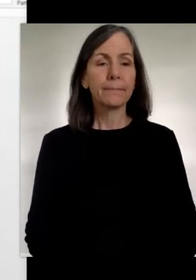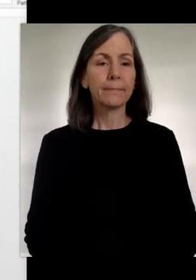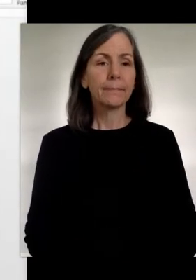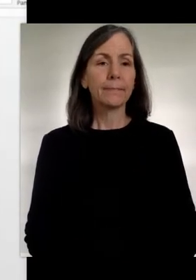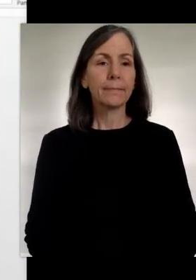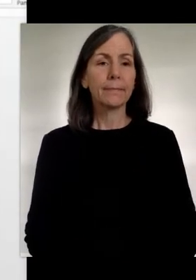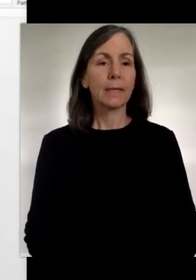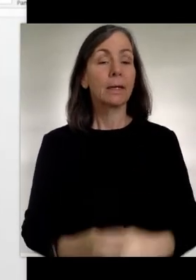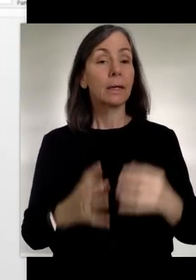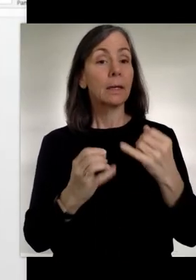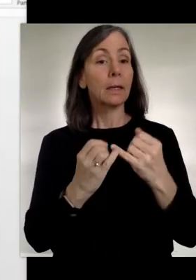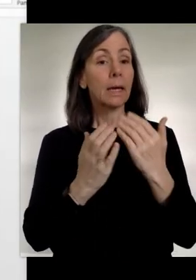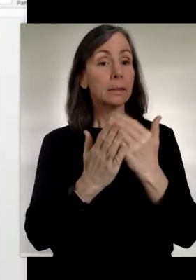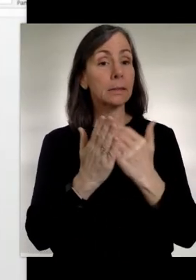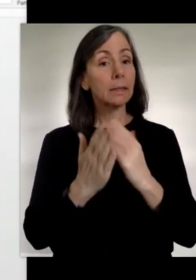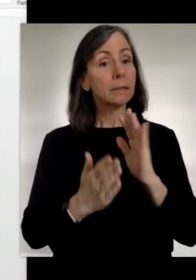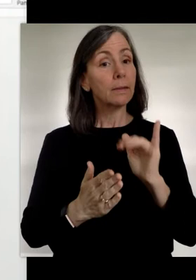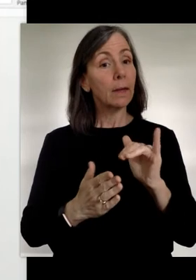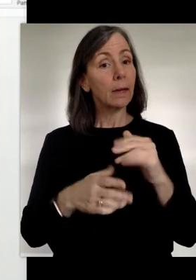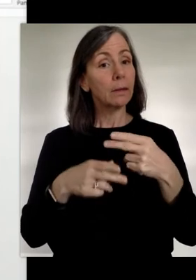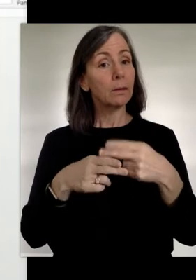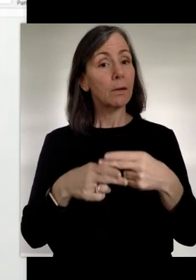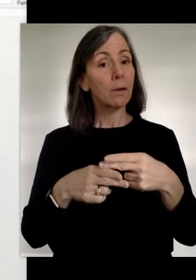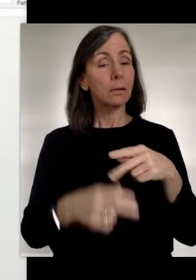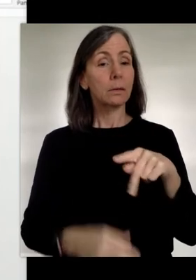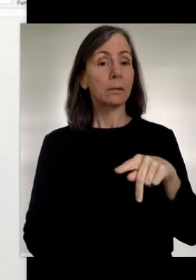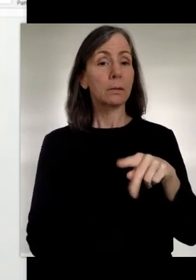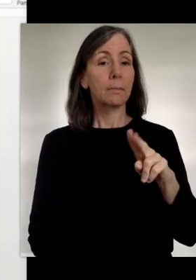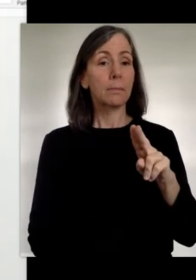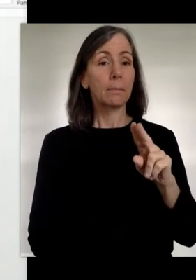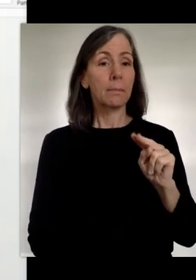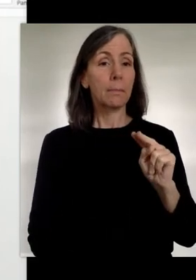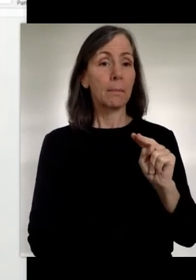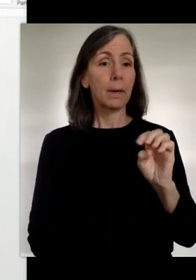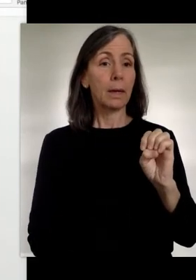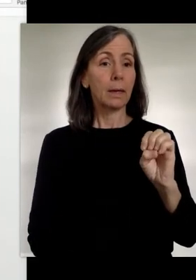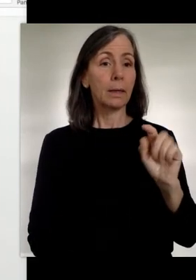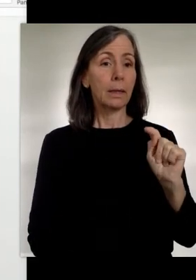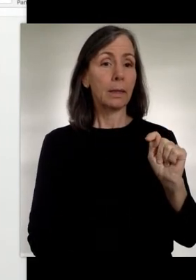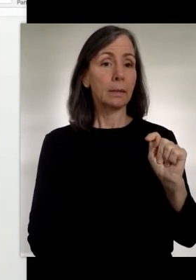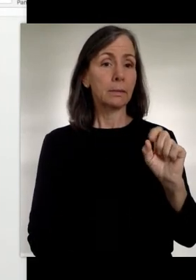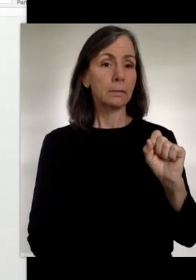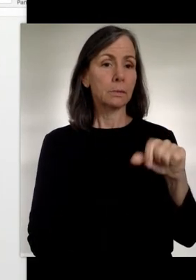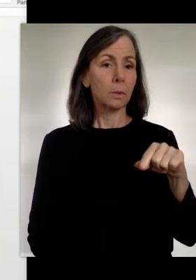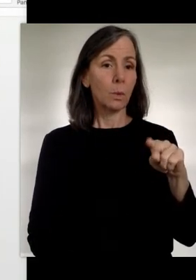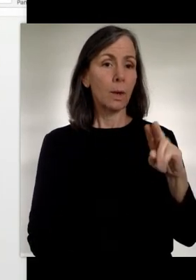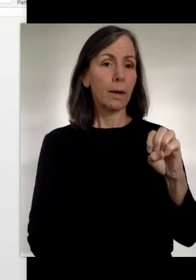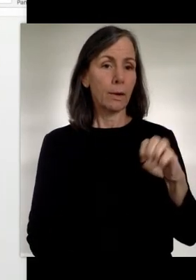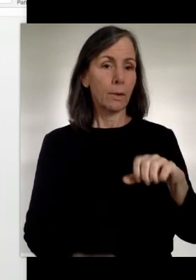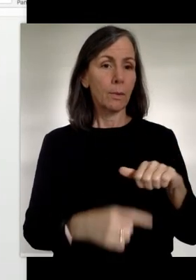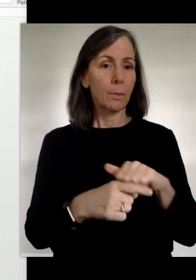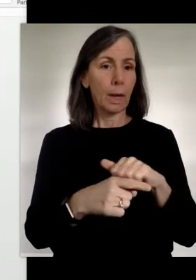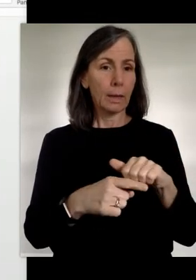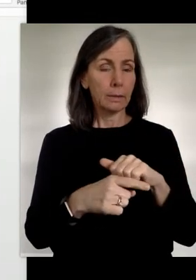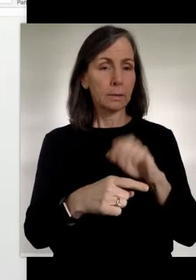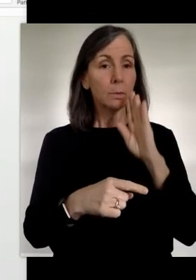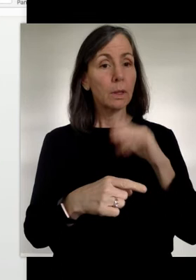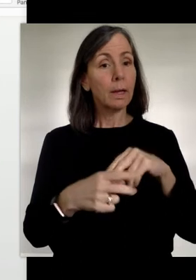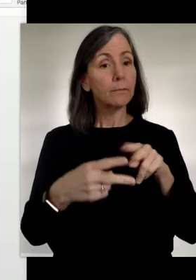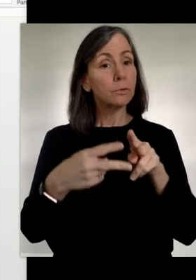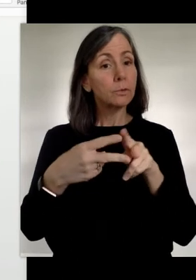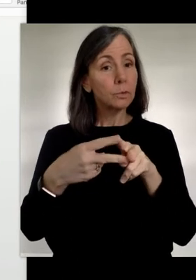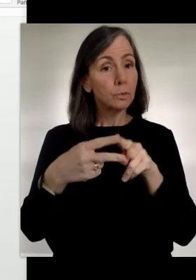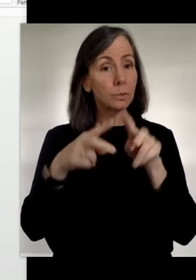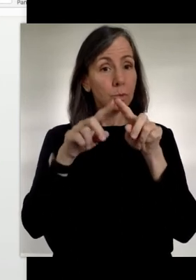This last lesson is called Punnett square practice. There will be two Punnett squares. Example one I